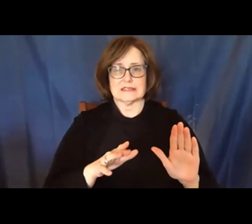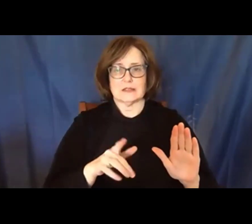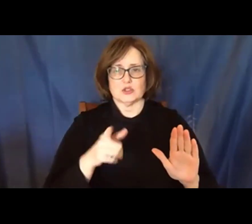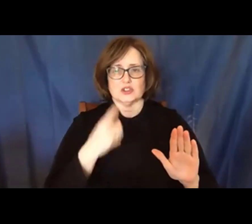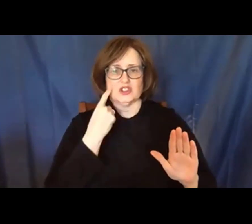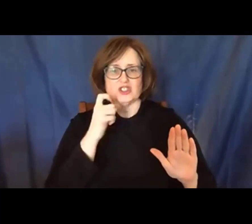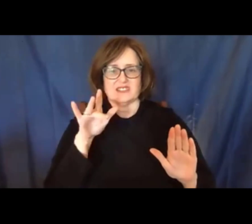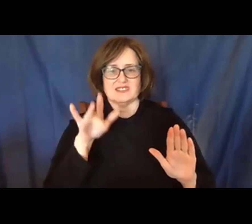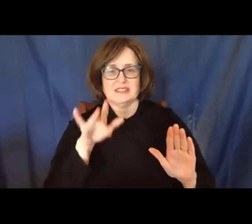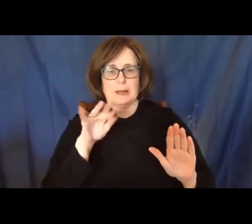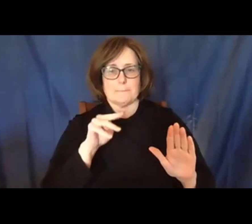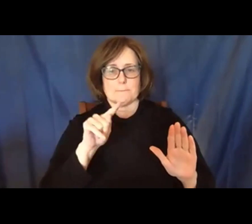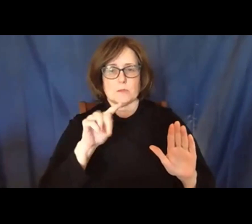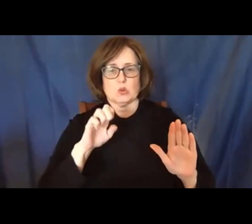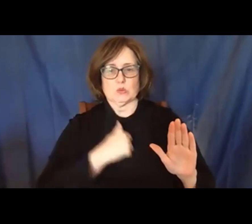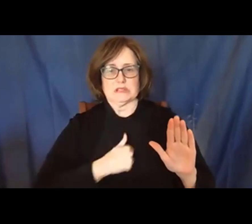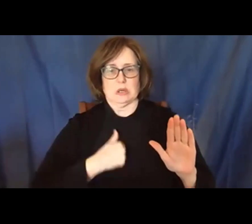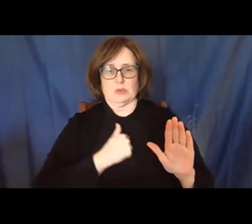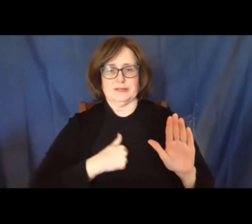I'm sorry, I see that I was muted.